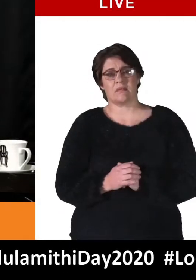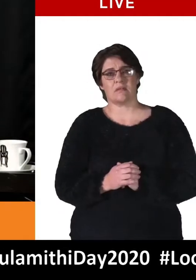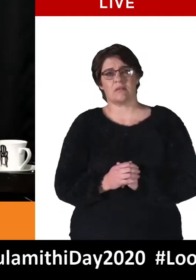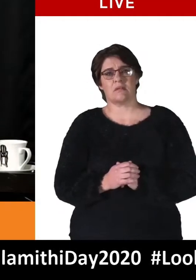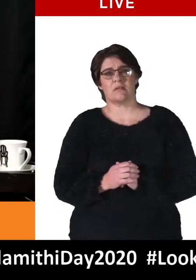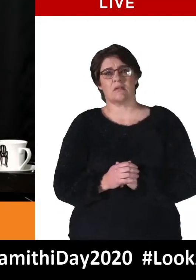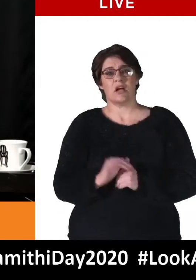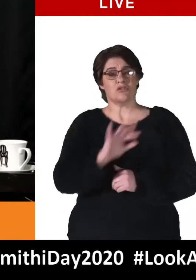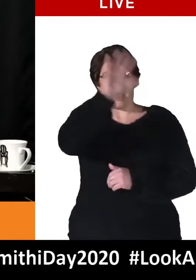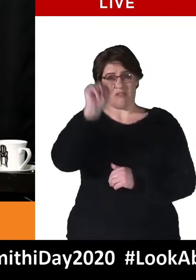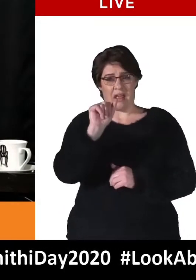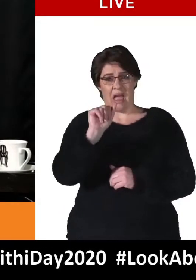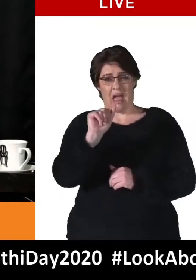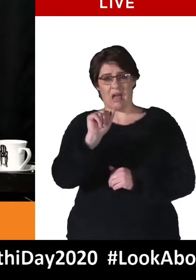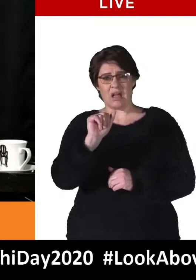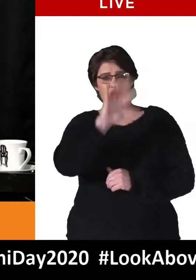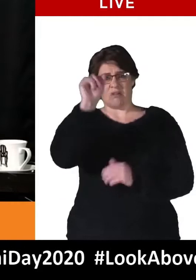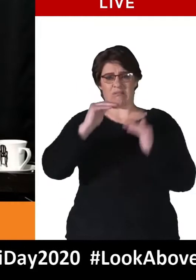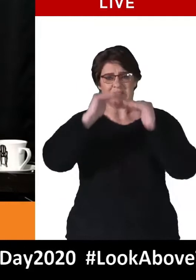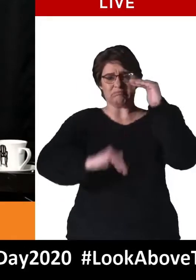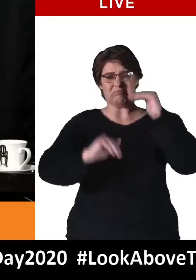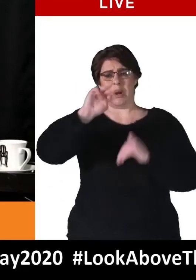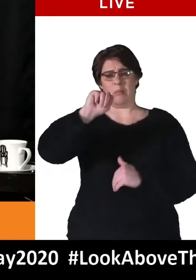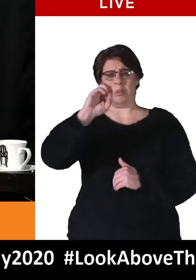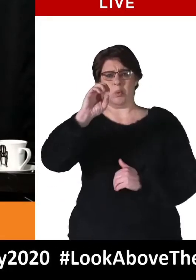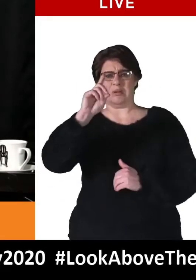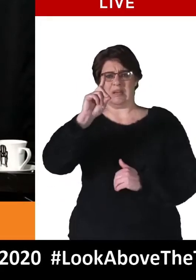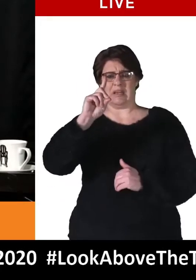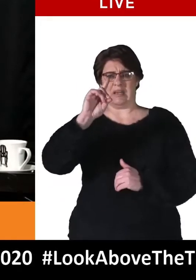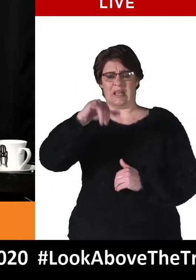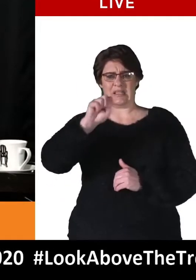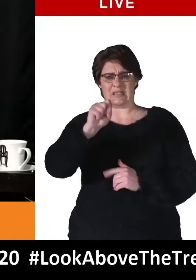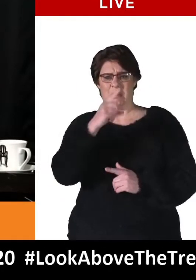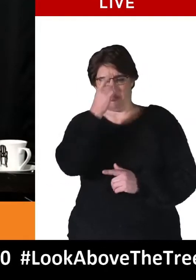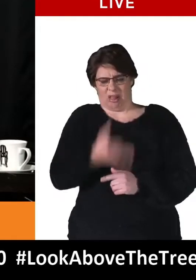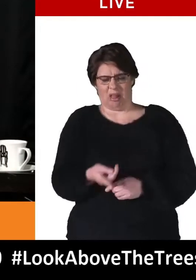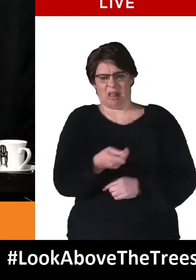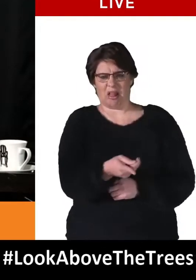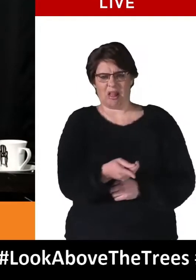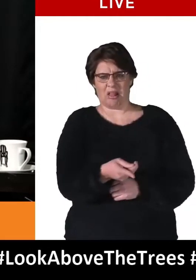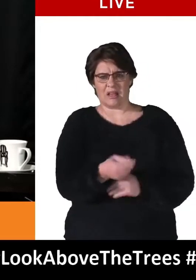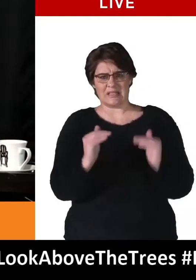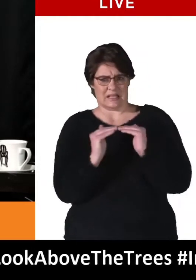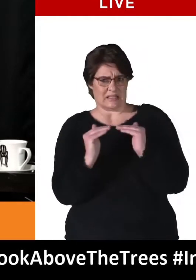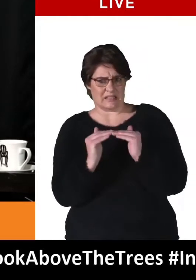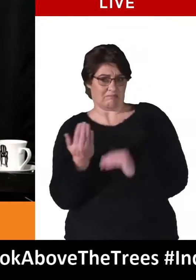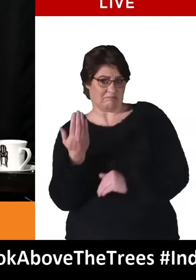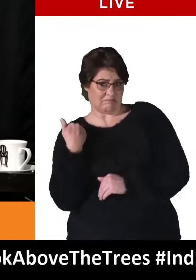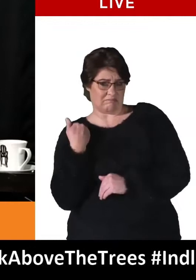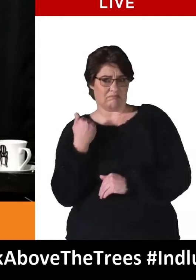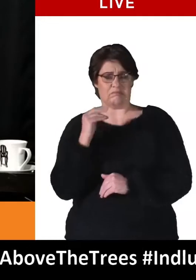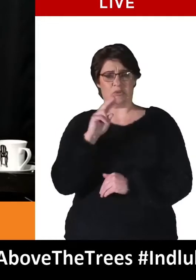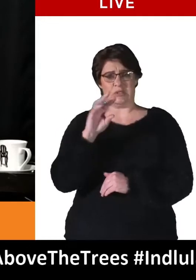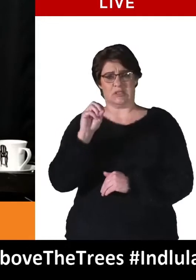sovereign rating was downgraded by Moody's to junk in March 2020, moving